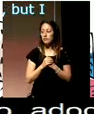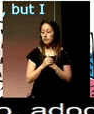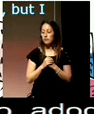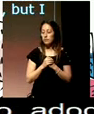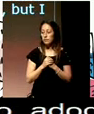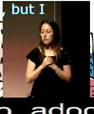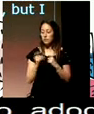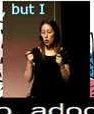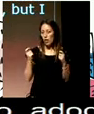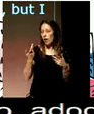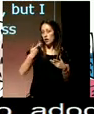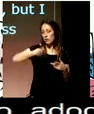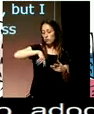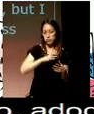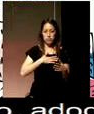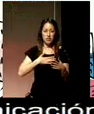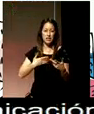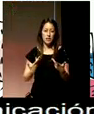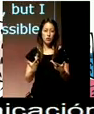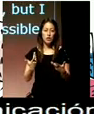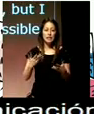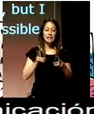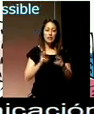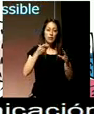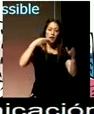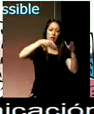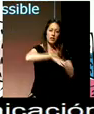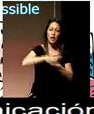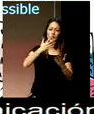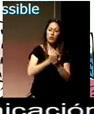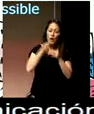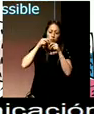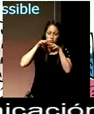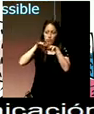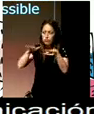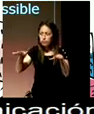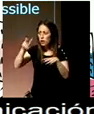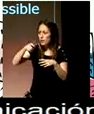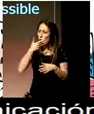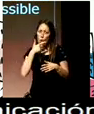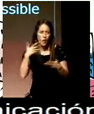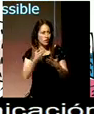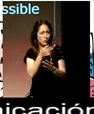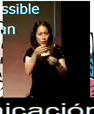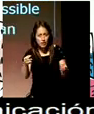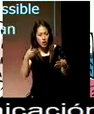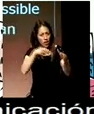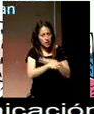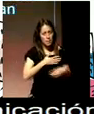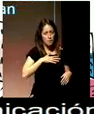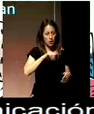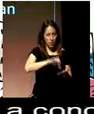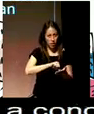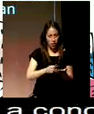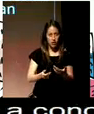accessible, of course, to communicate the accessibility in an accessible way, to communicate the